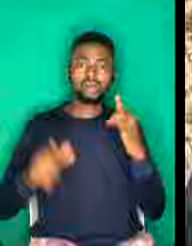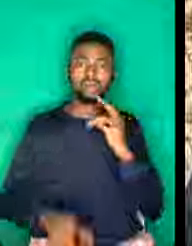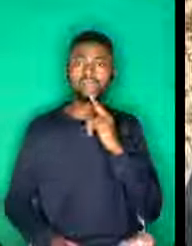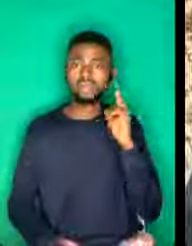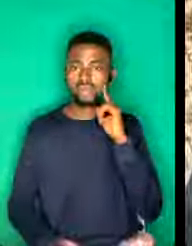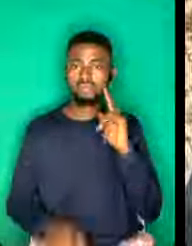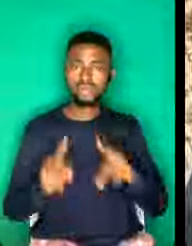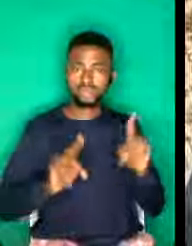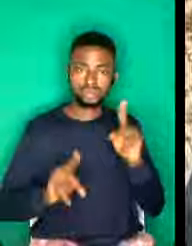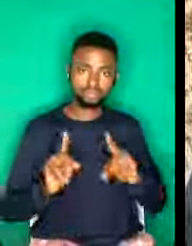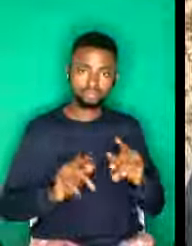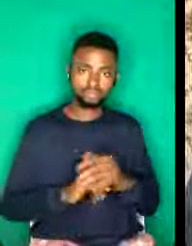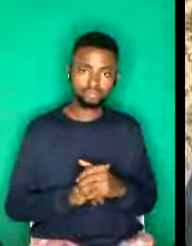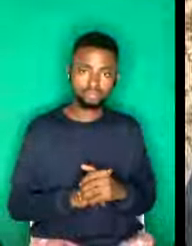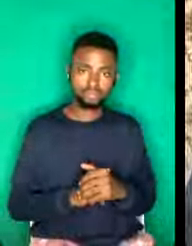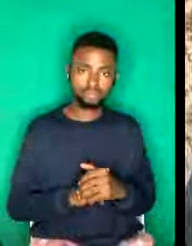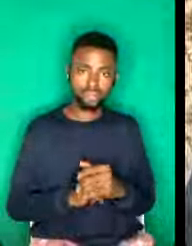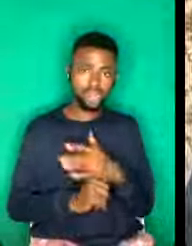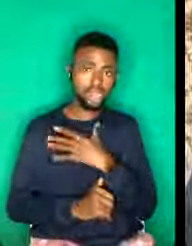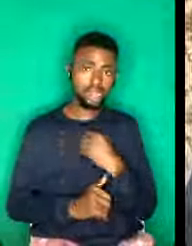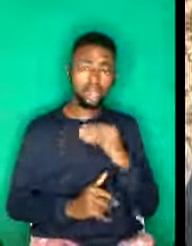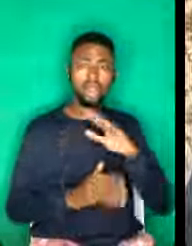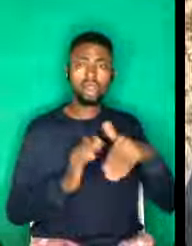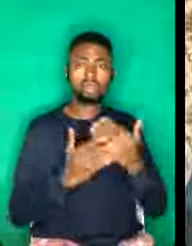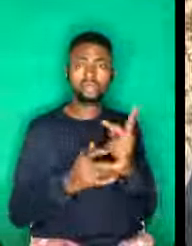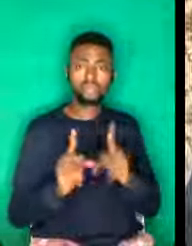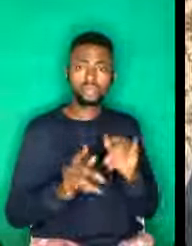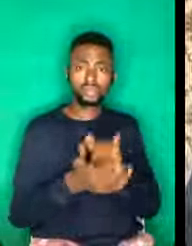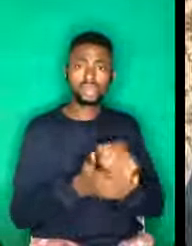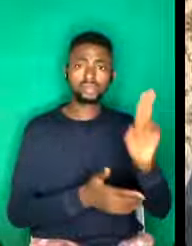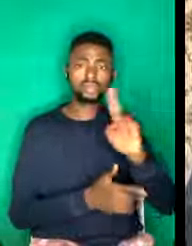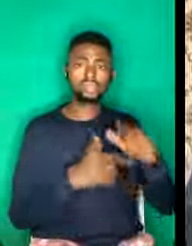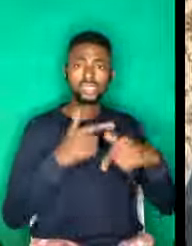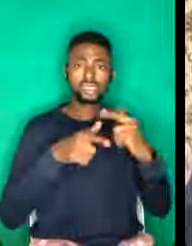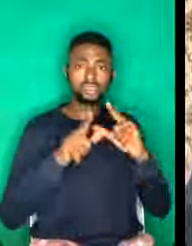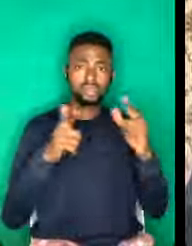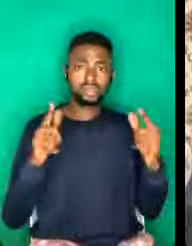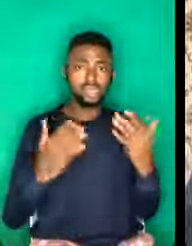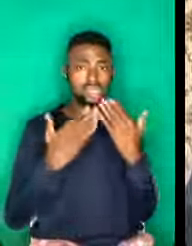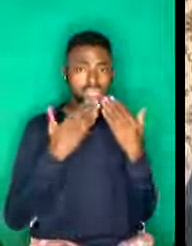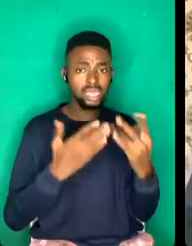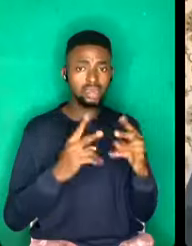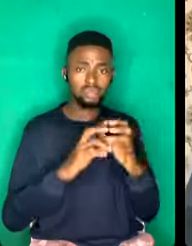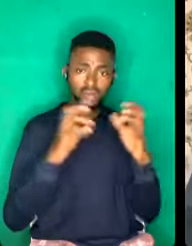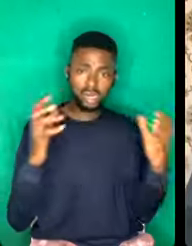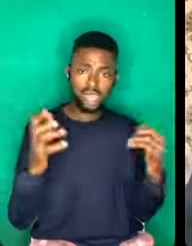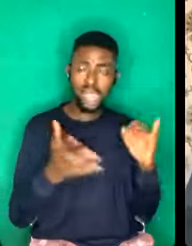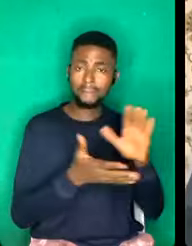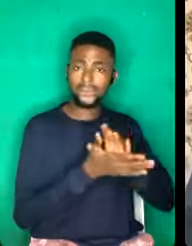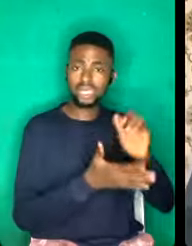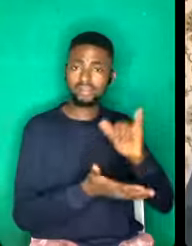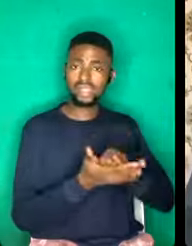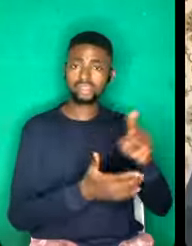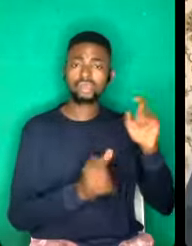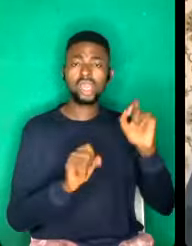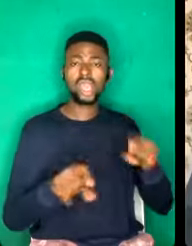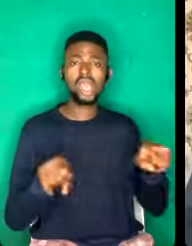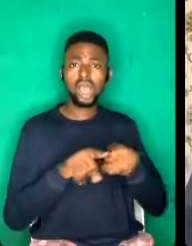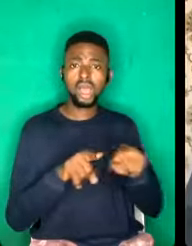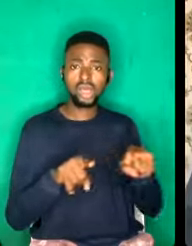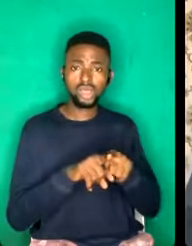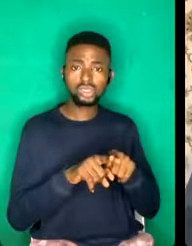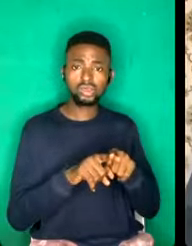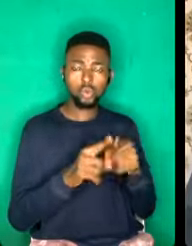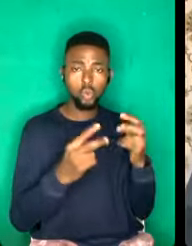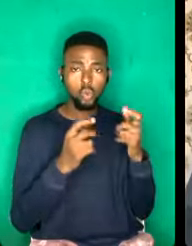people and all those who use. Wow. Wow. Thank you very much. And I believe that you can also catch Mr. Samuel